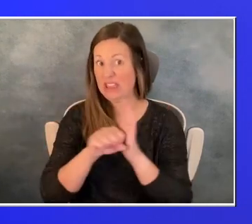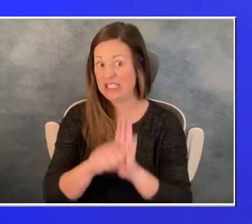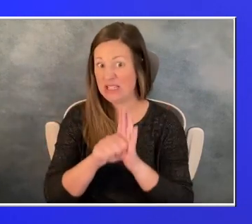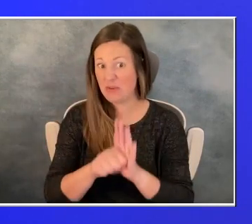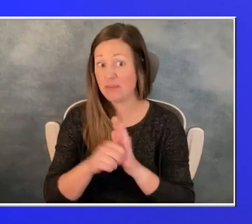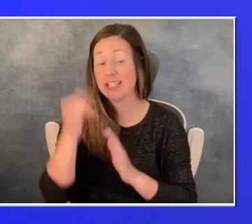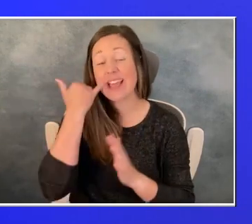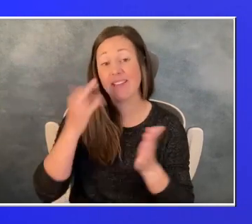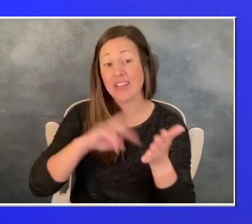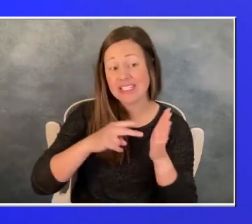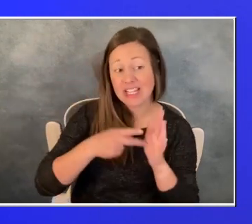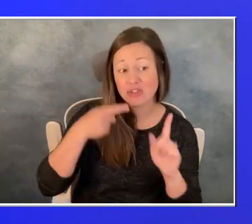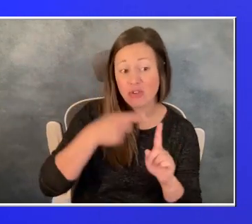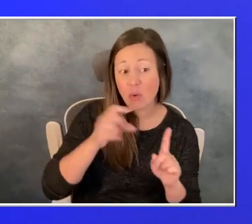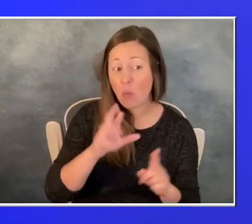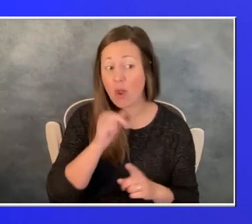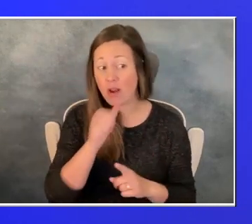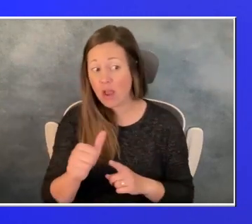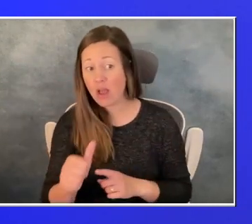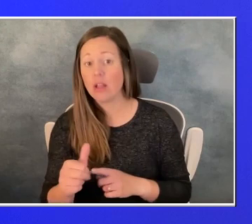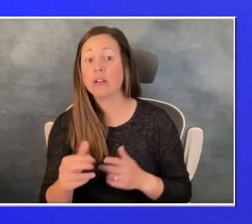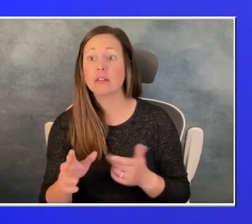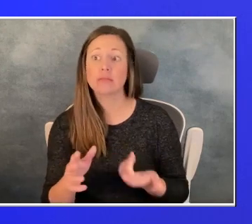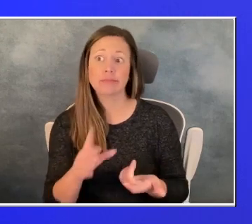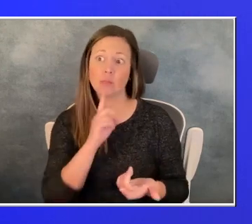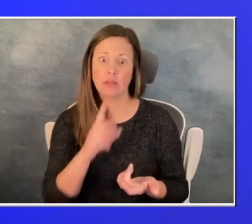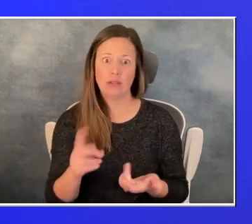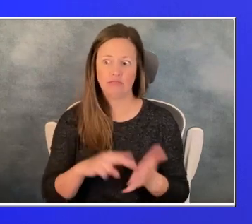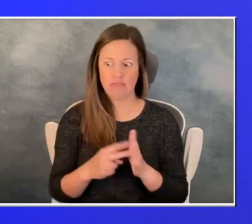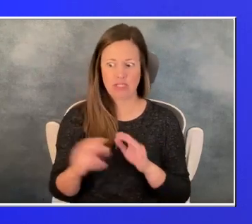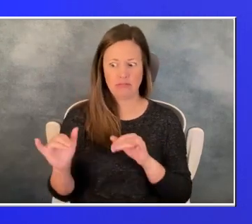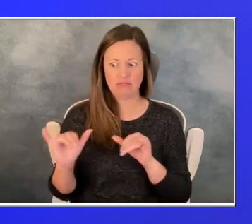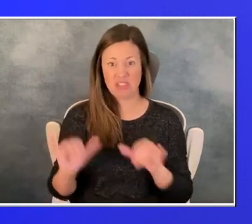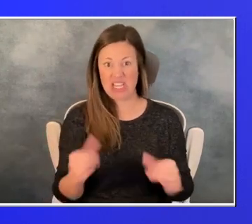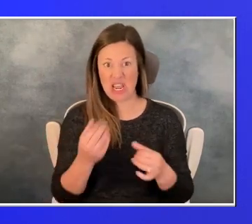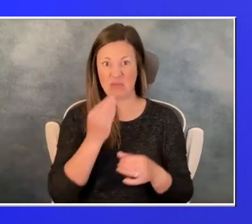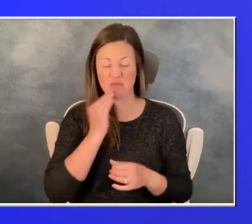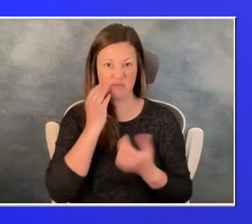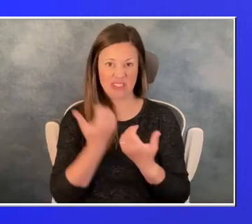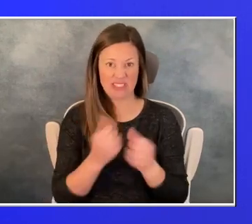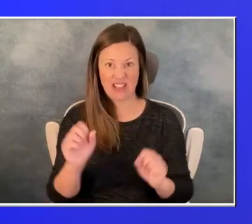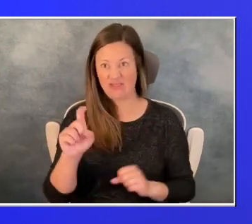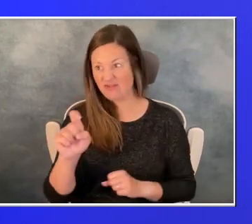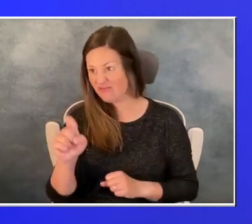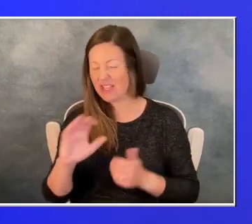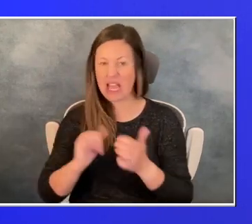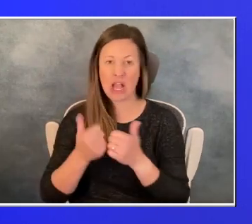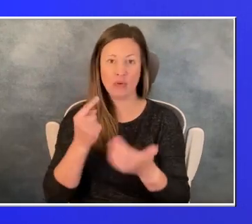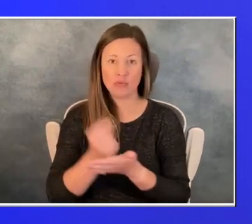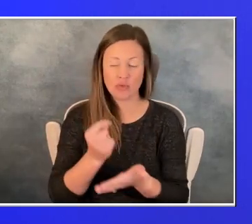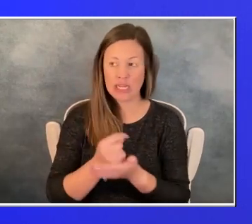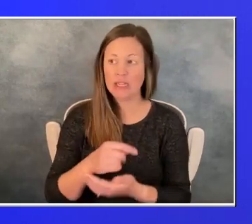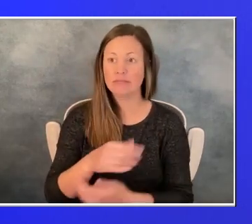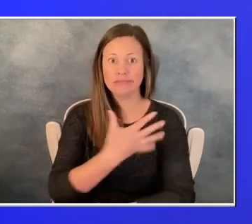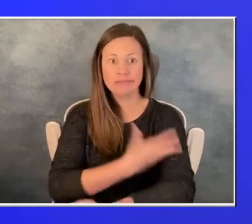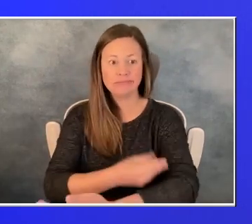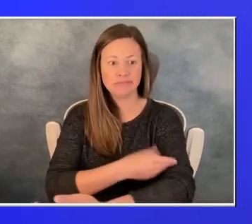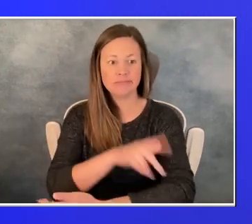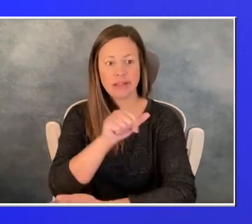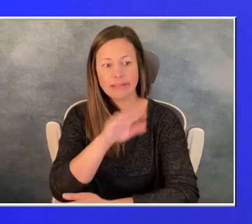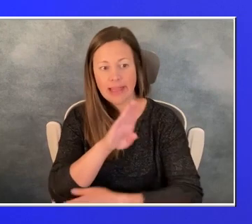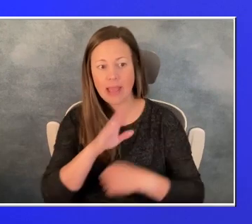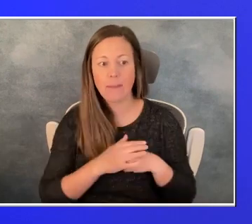not, we're not only dealing with, is it safe to stay home, but what do we need to do to help treat this? What labs do we need? Do we need types of imaging